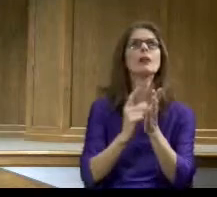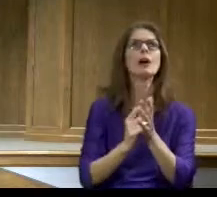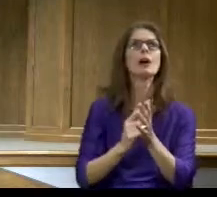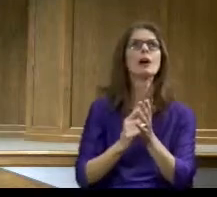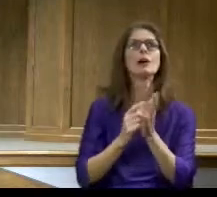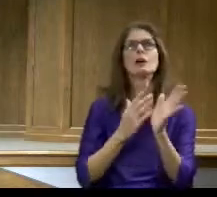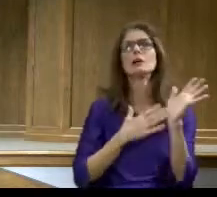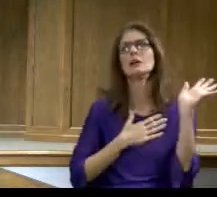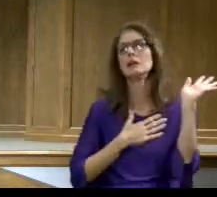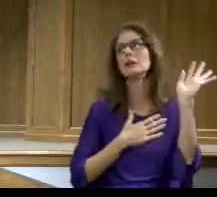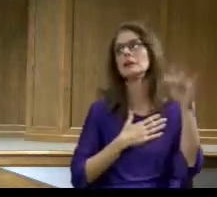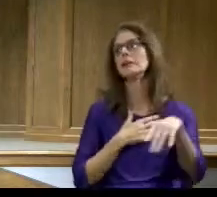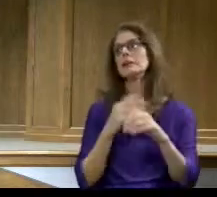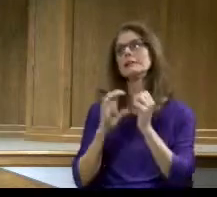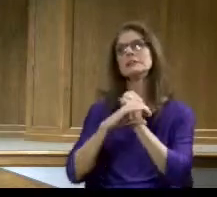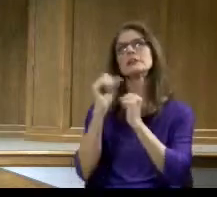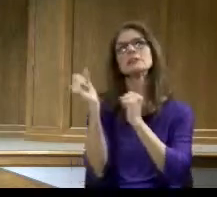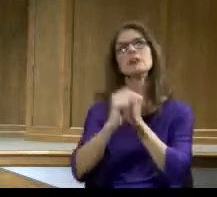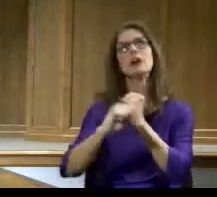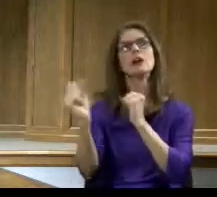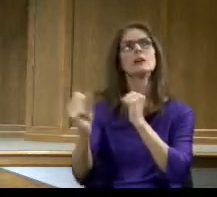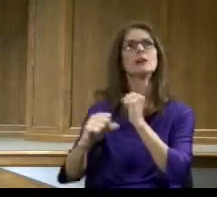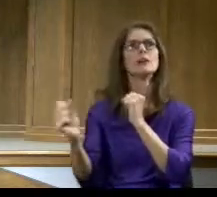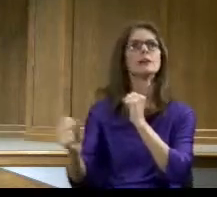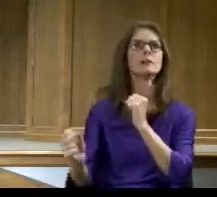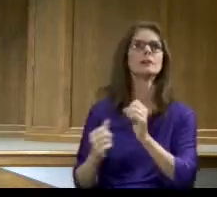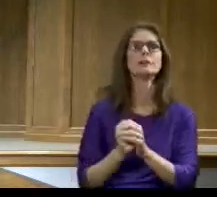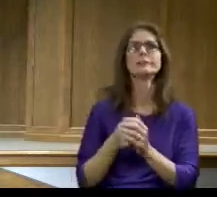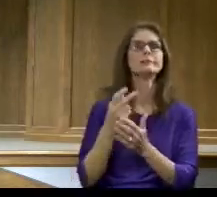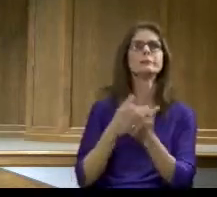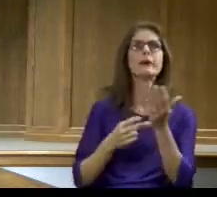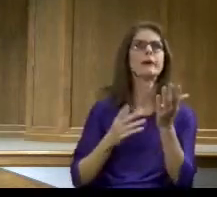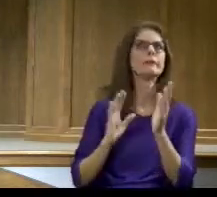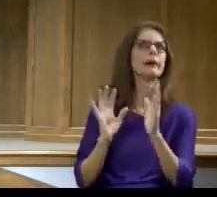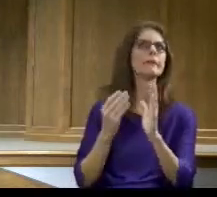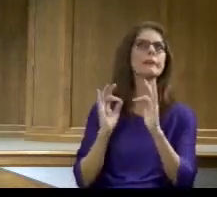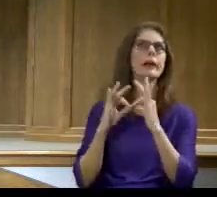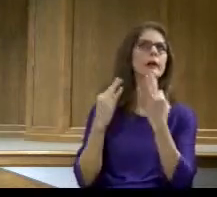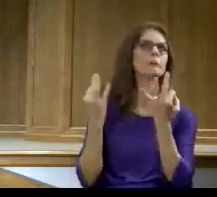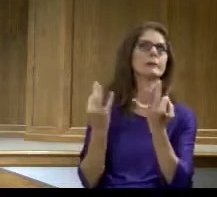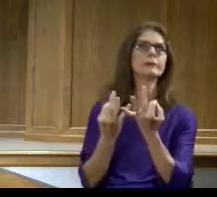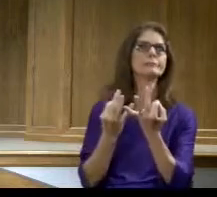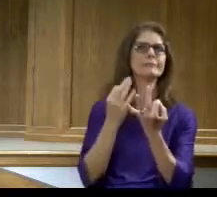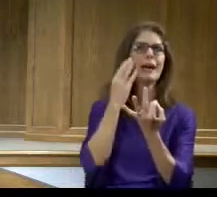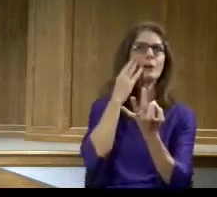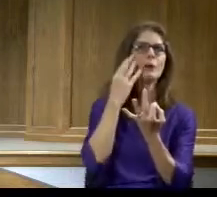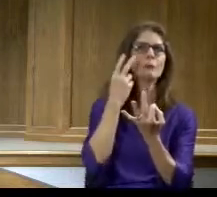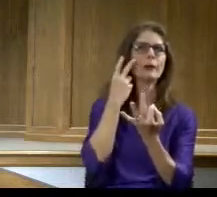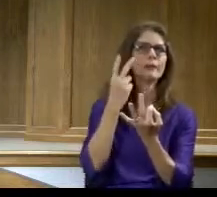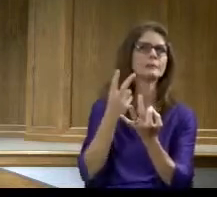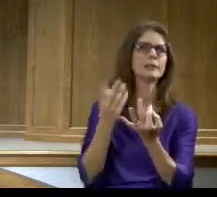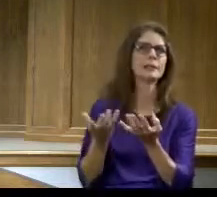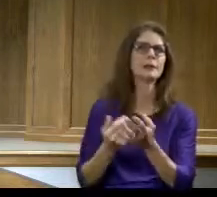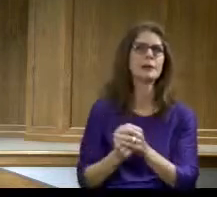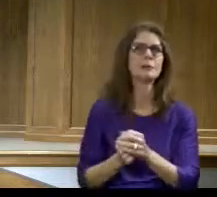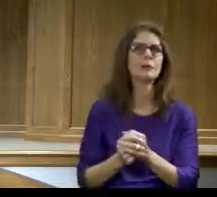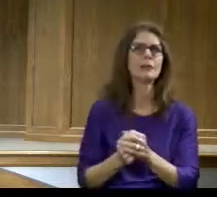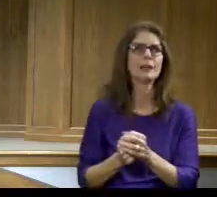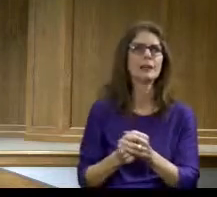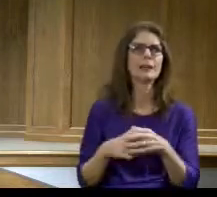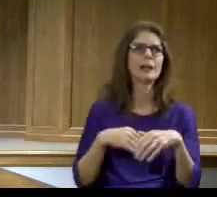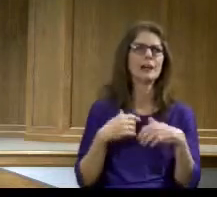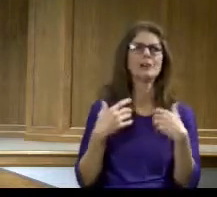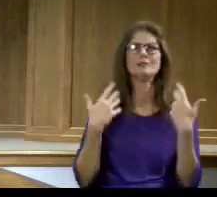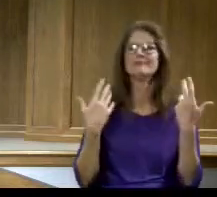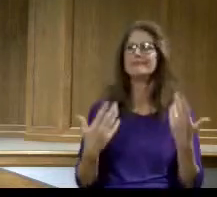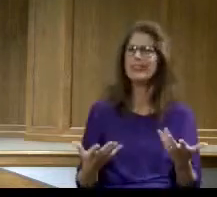on and on. Part of your family, he'll be there. You think, good grief,